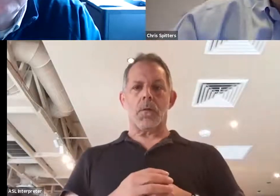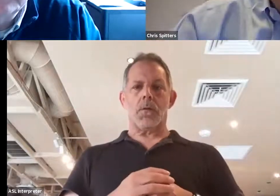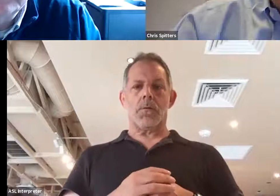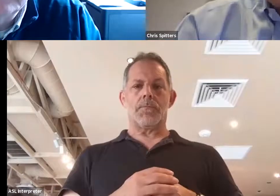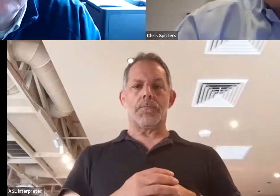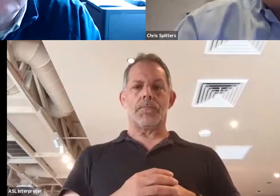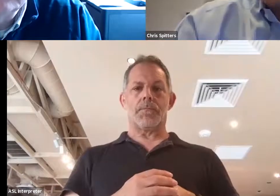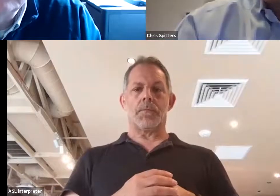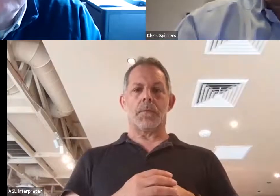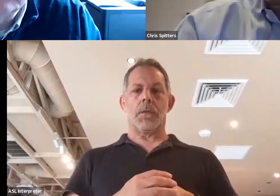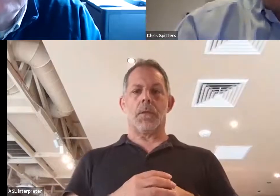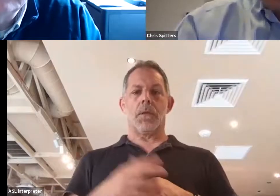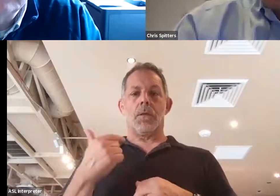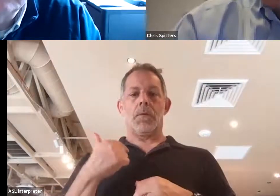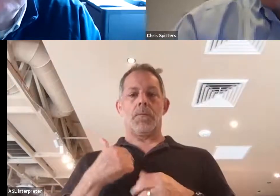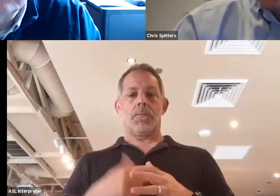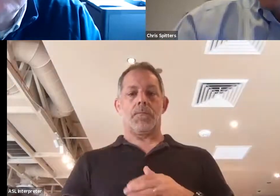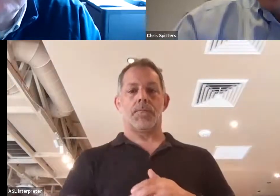not.